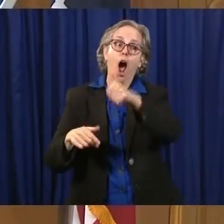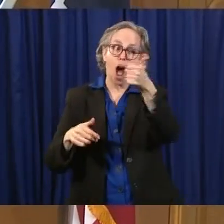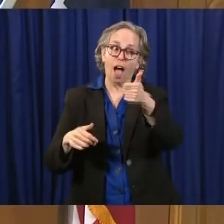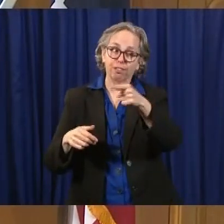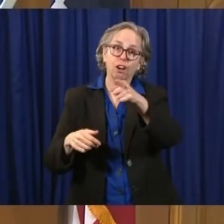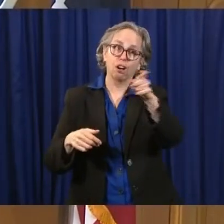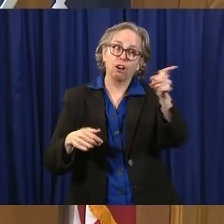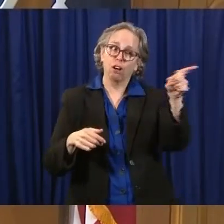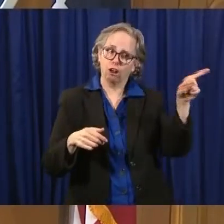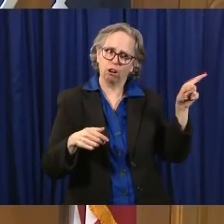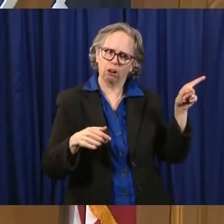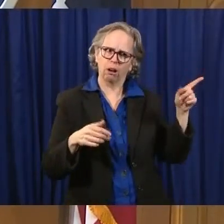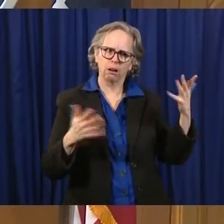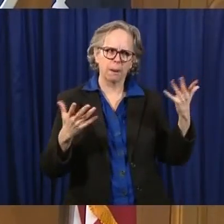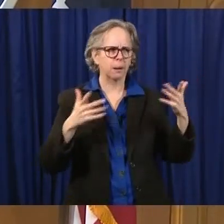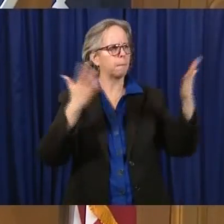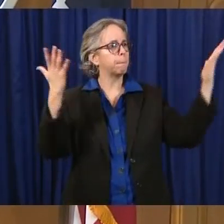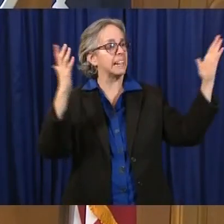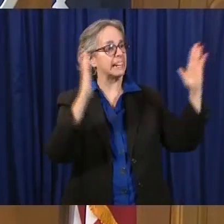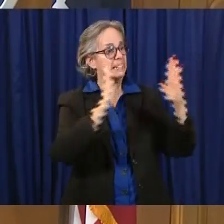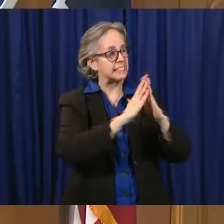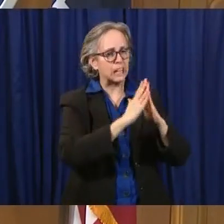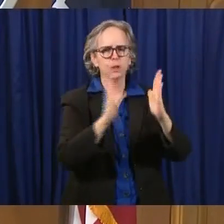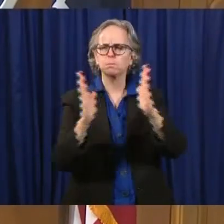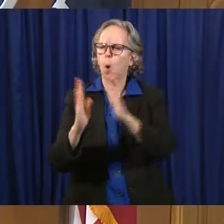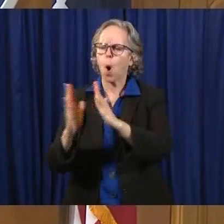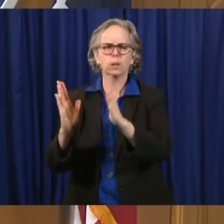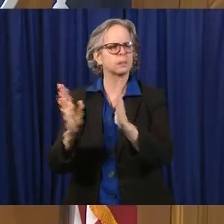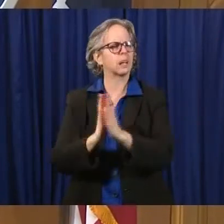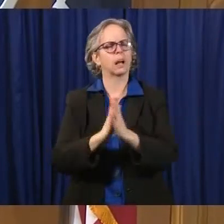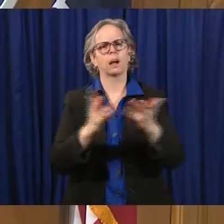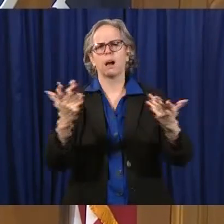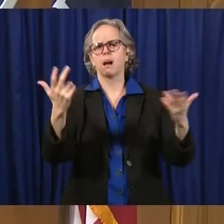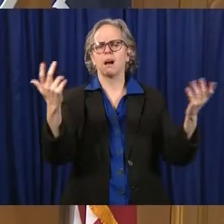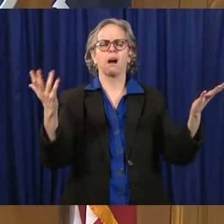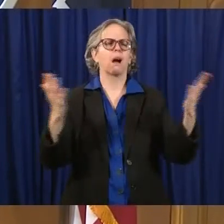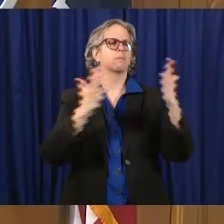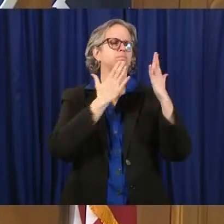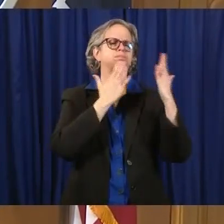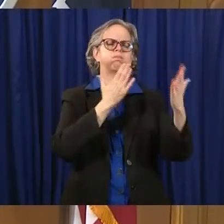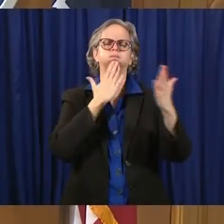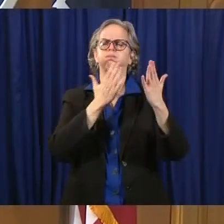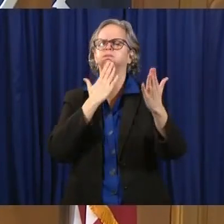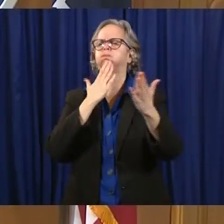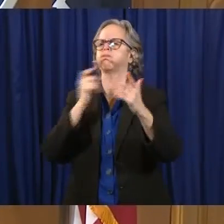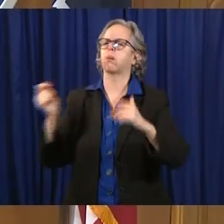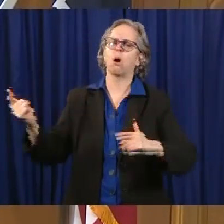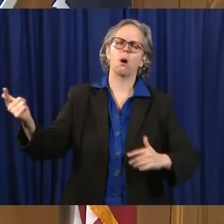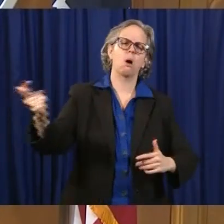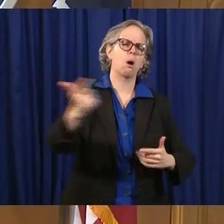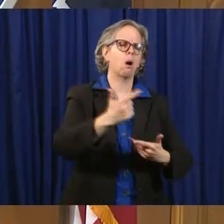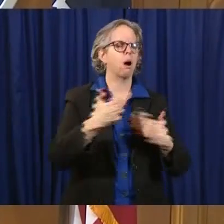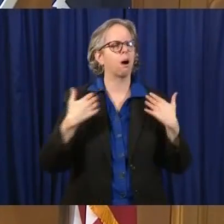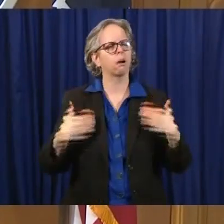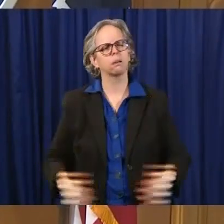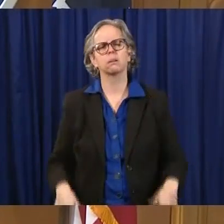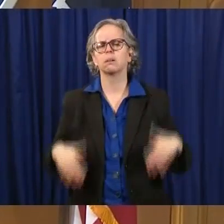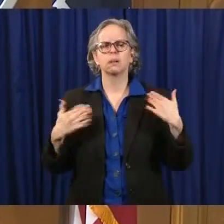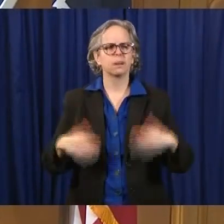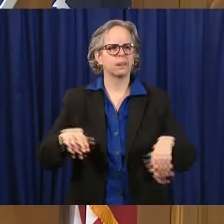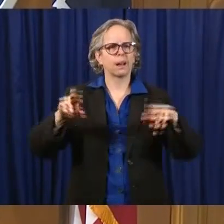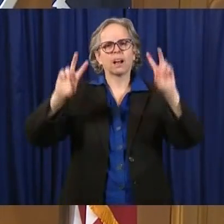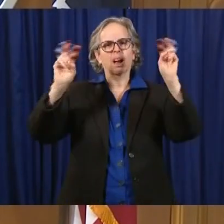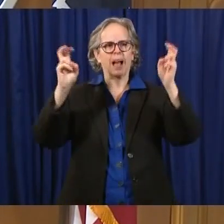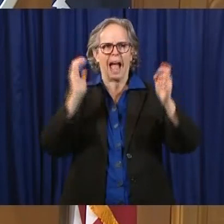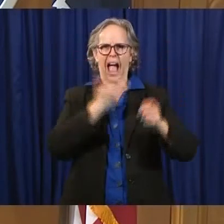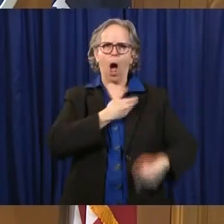small size communities, because they've been very, very helpful as we go through this. They've been kind of our eyes and ears out there